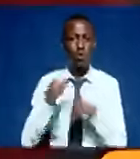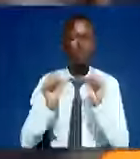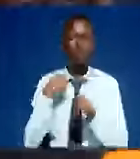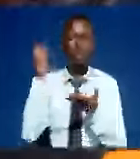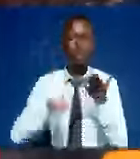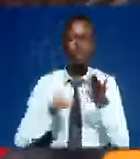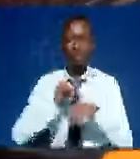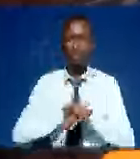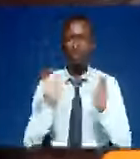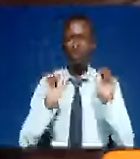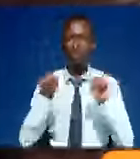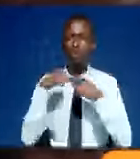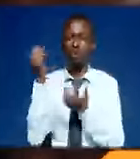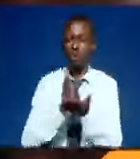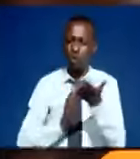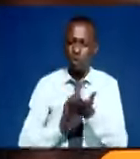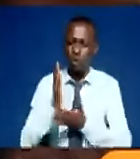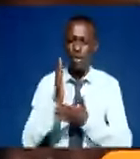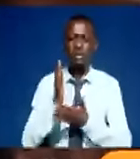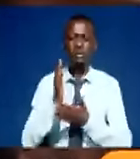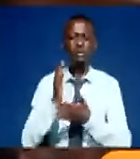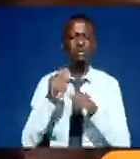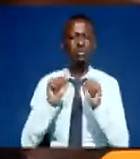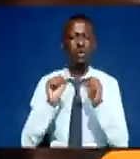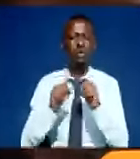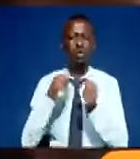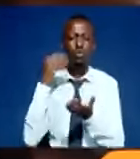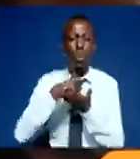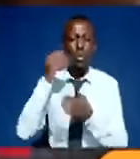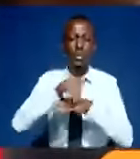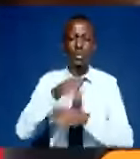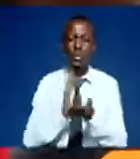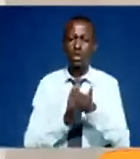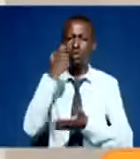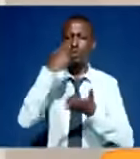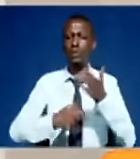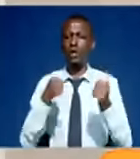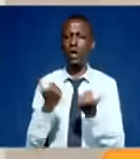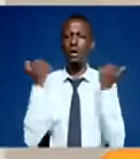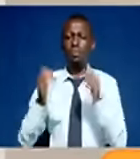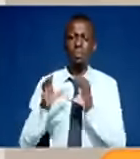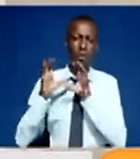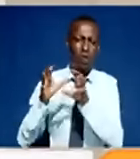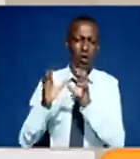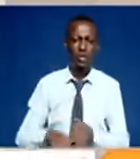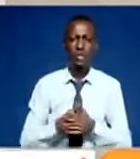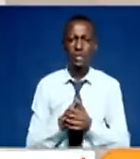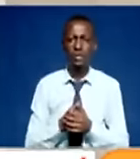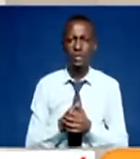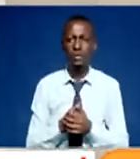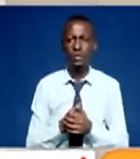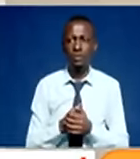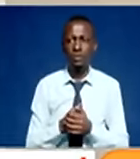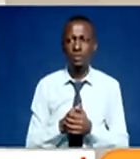of funding social rights through imposed taxes. We ask that in the ideal situation, it would have